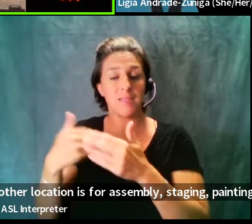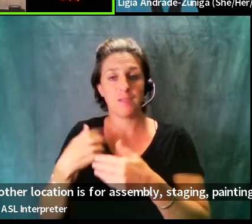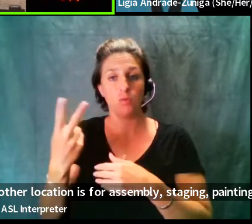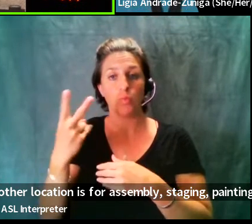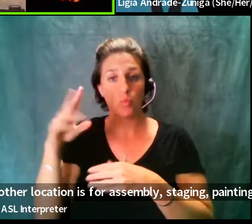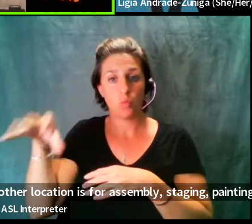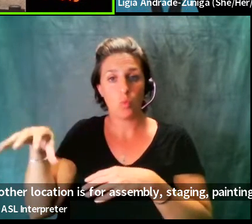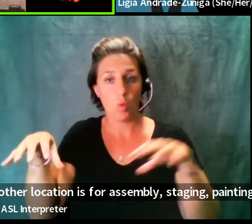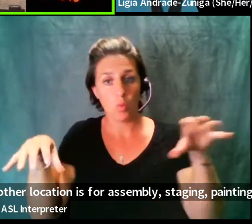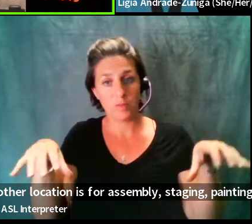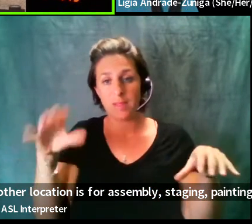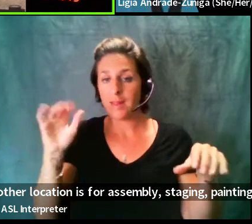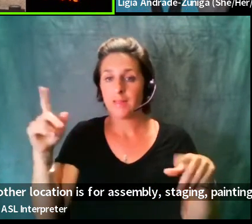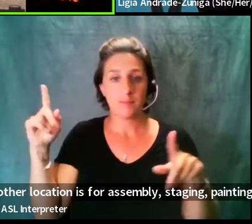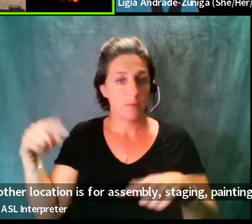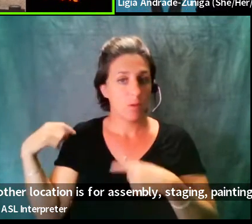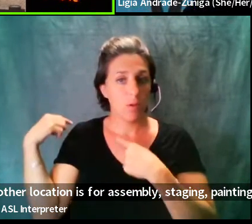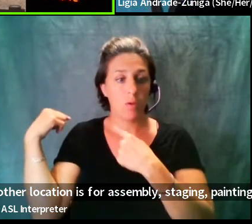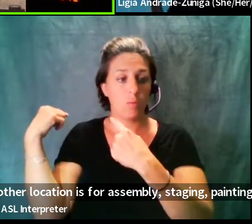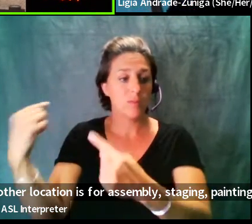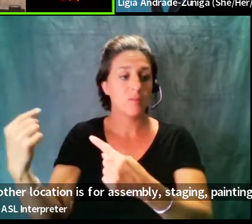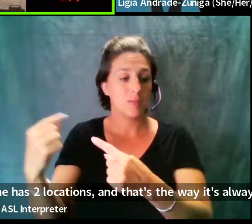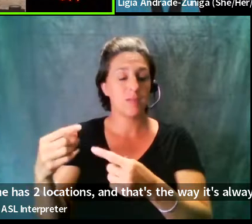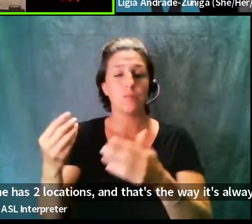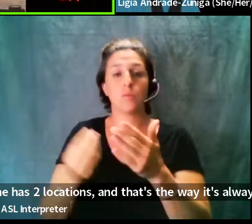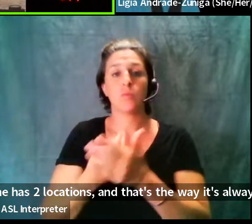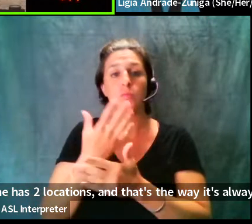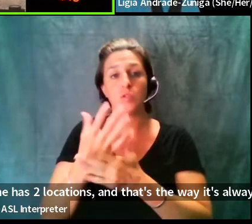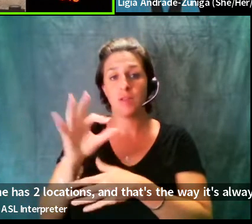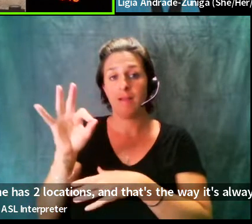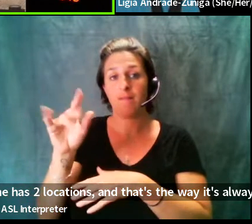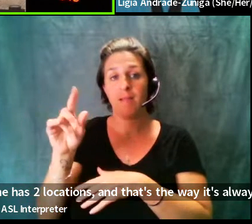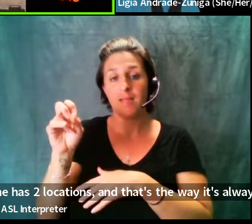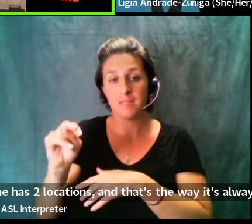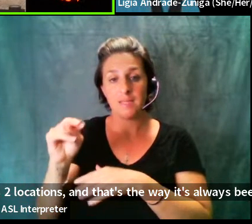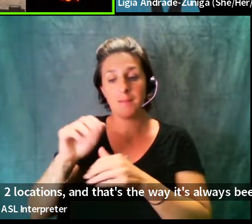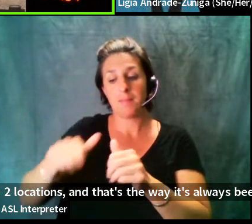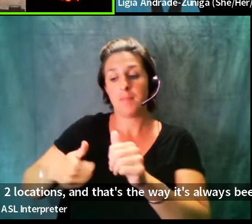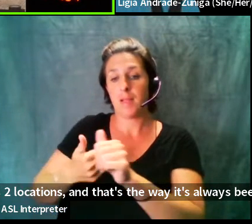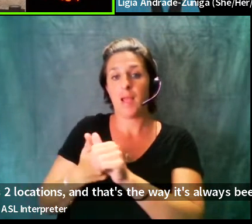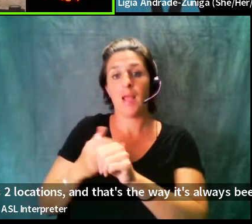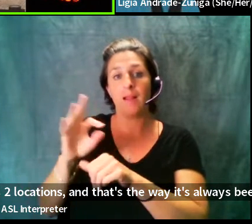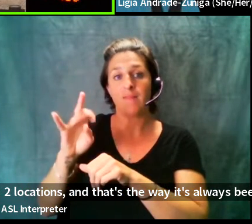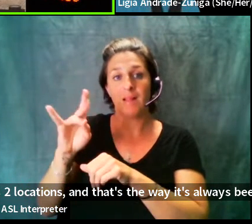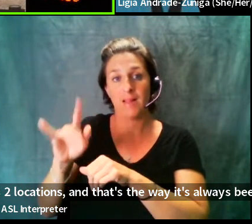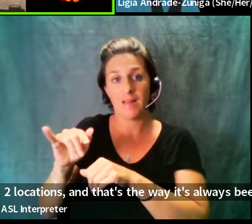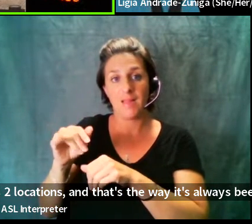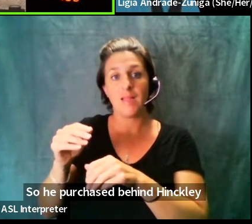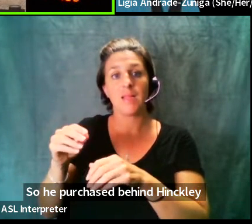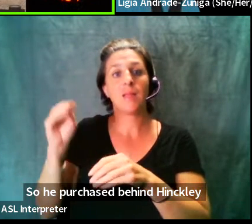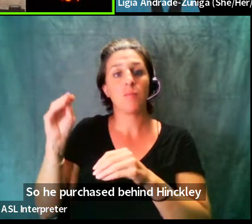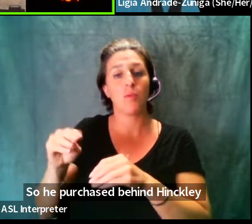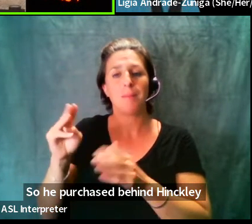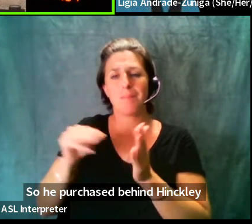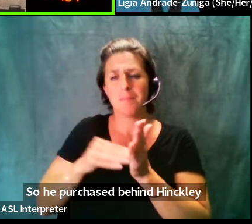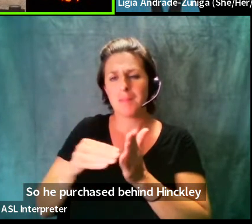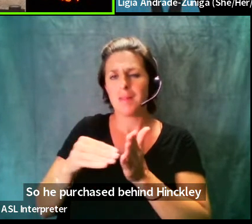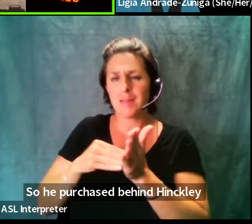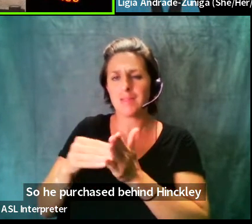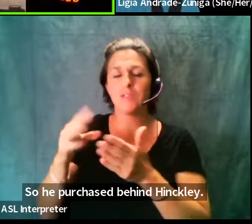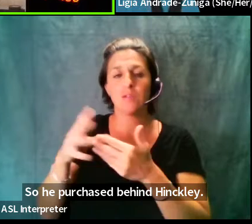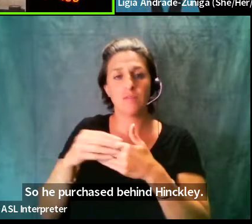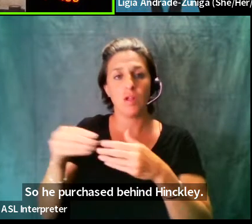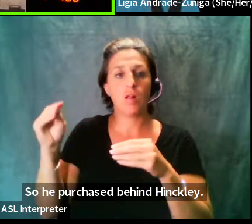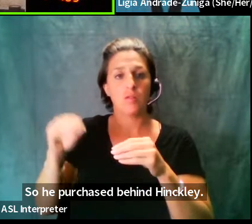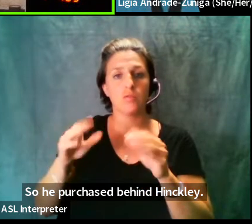locations, and that's the way it's always been. So he purchased Stanton behind Hinckley. He put in millions of dollars to